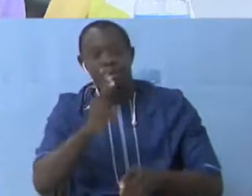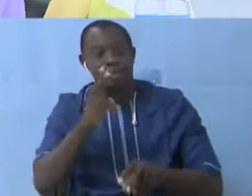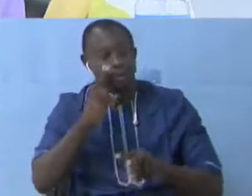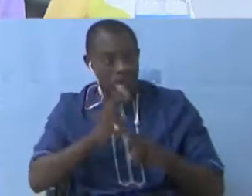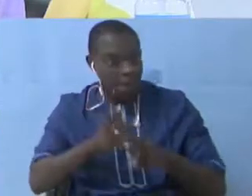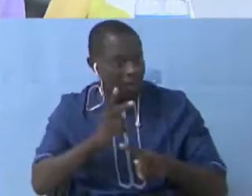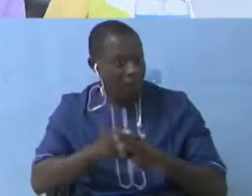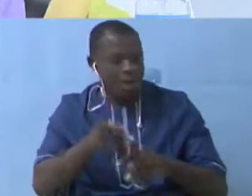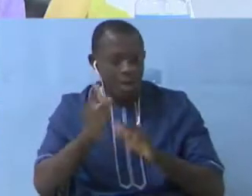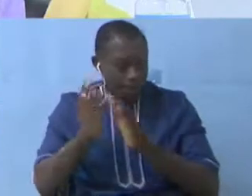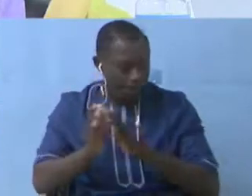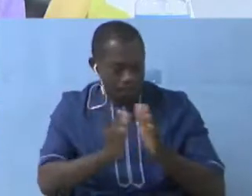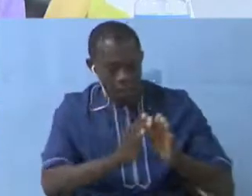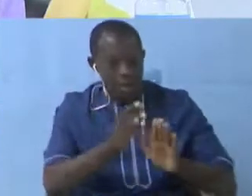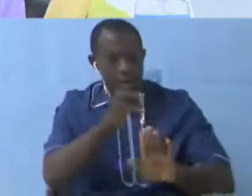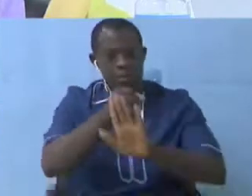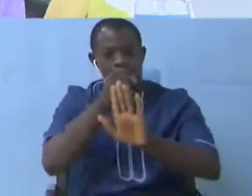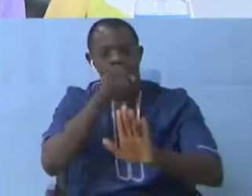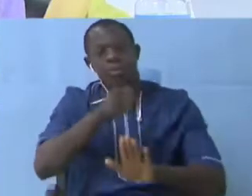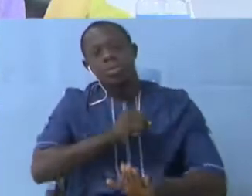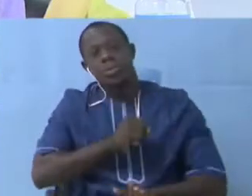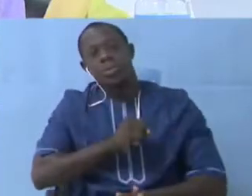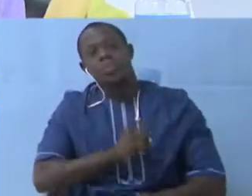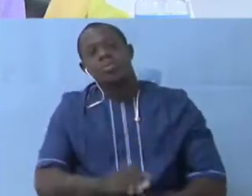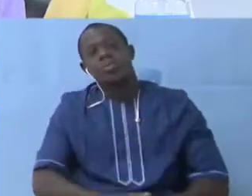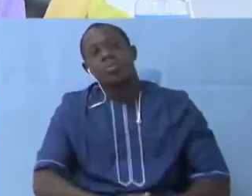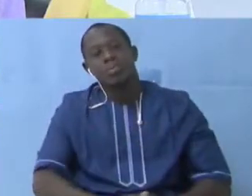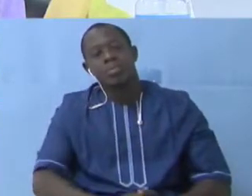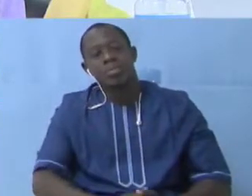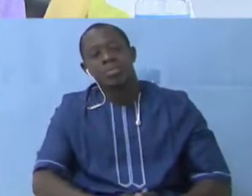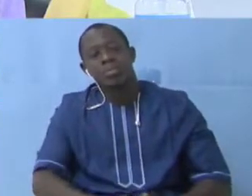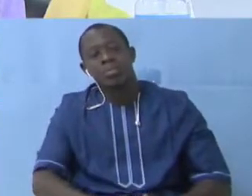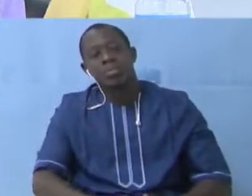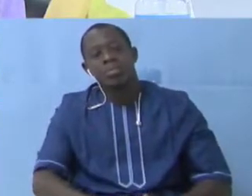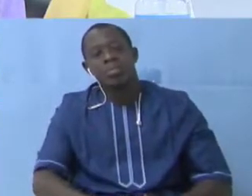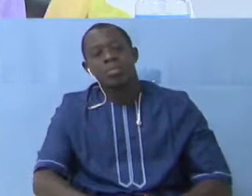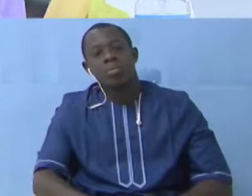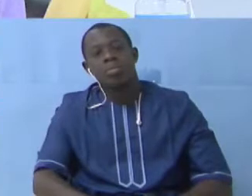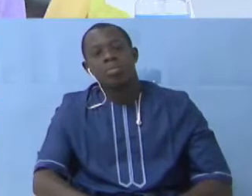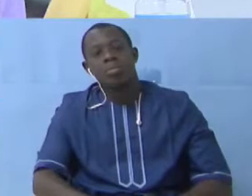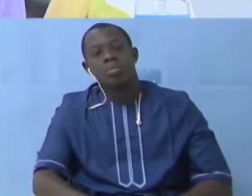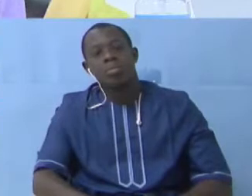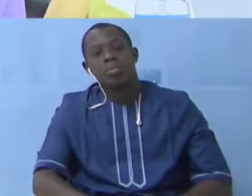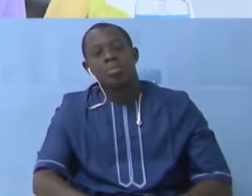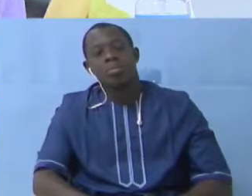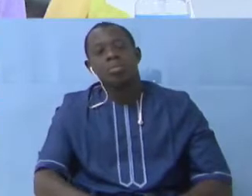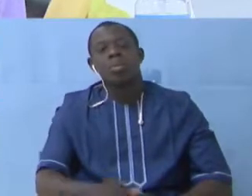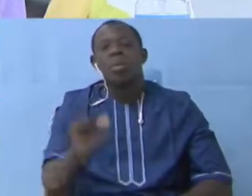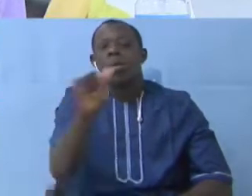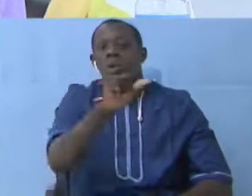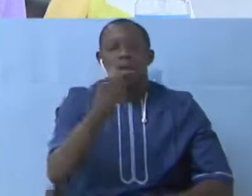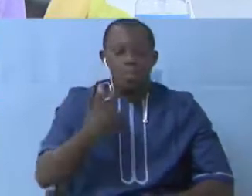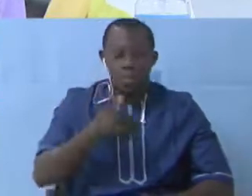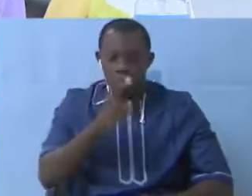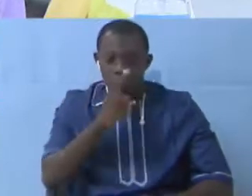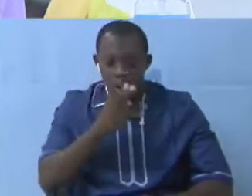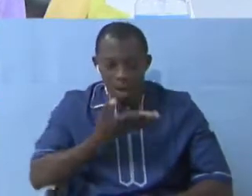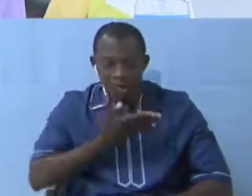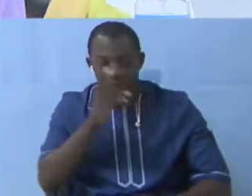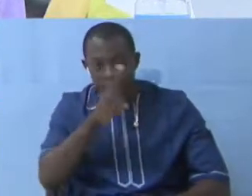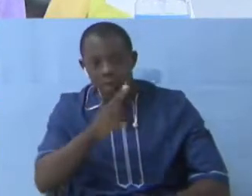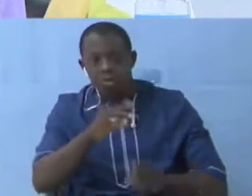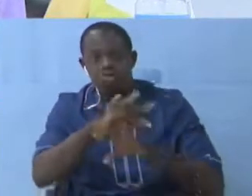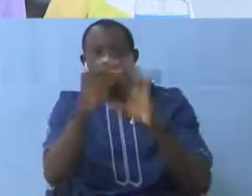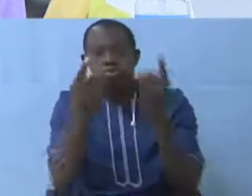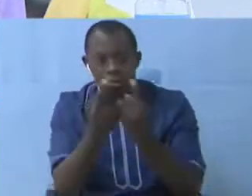pour aar seen bopp. Those who have means will book themselves in hotels. ñi nga xam ne ni